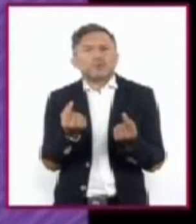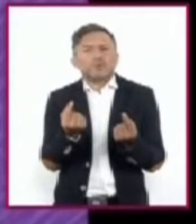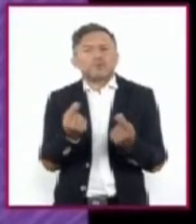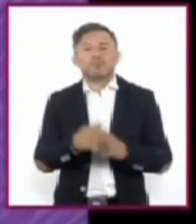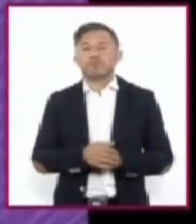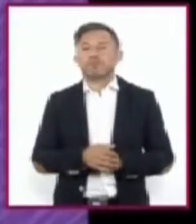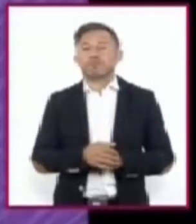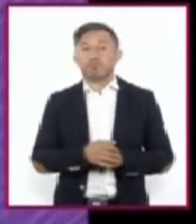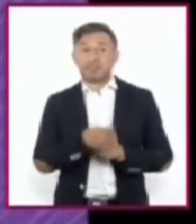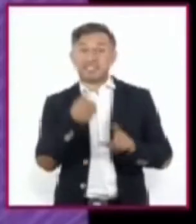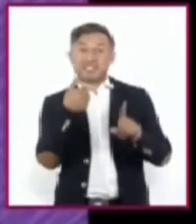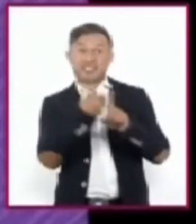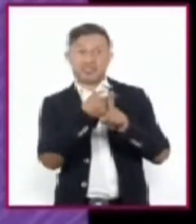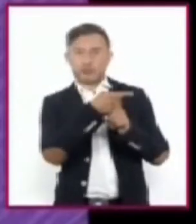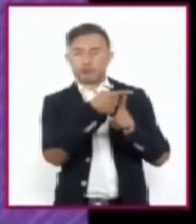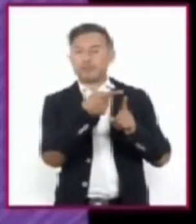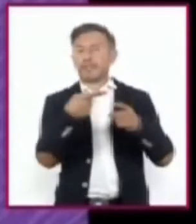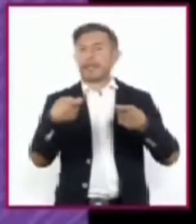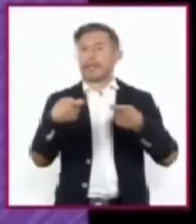He's an electrician.